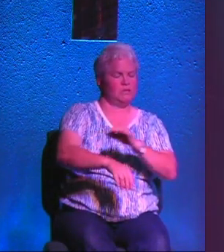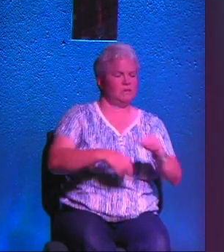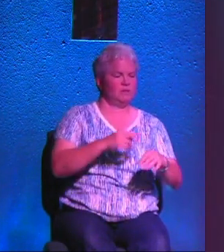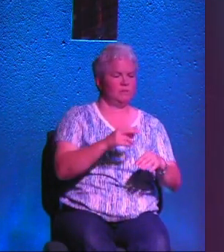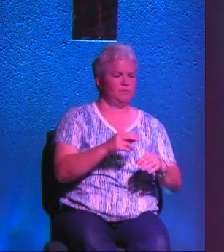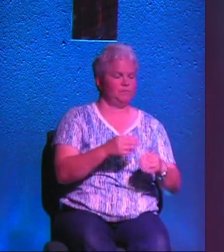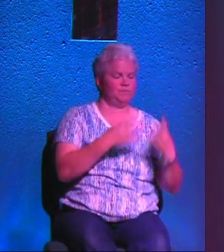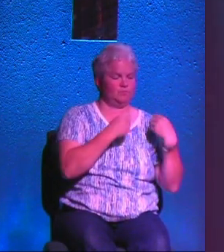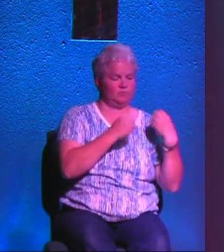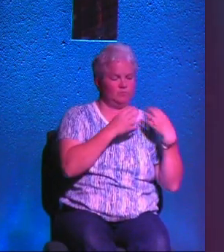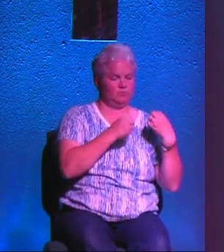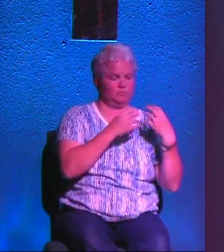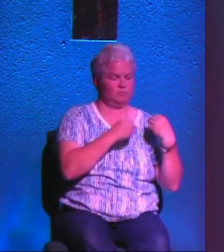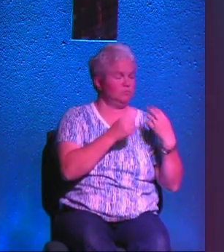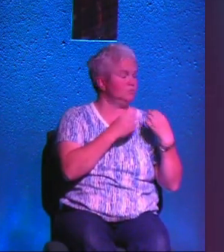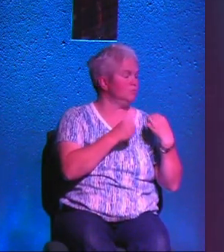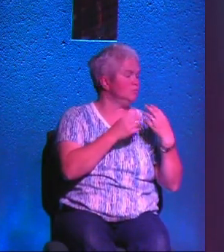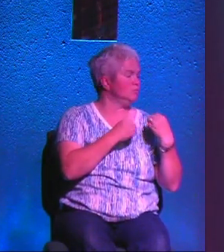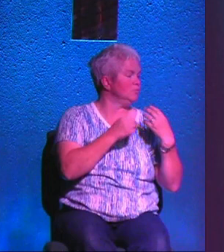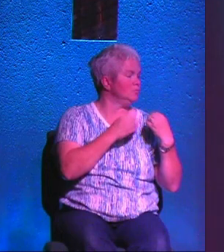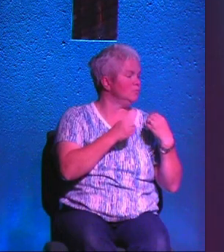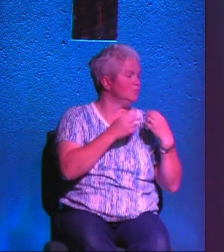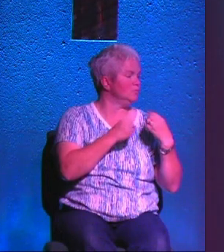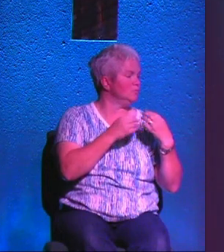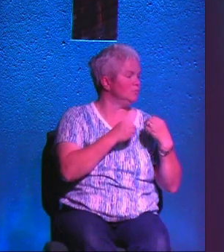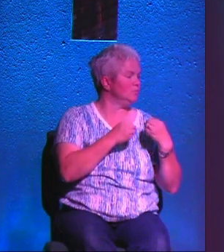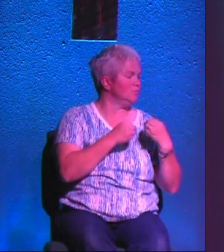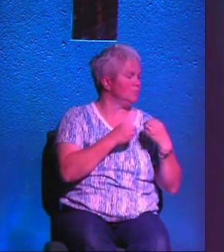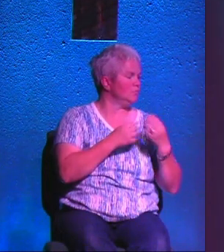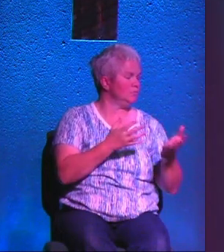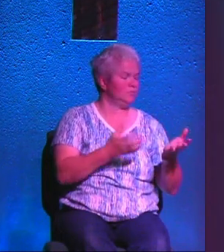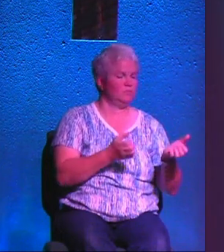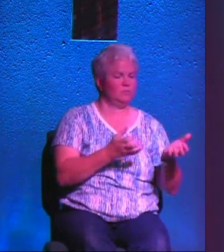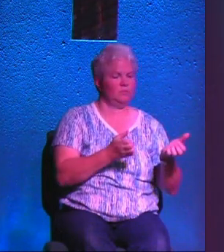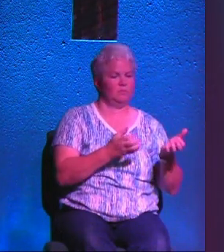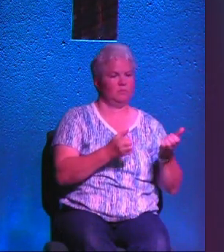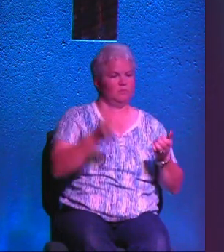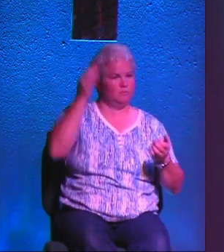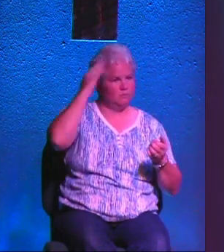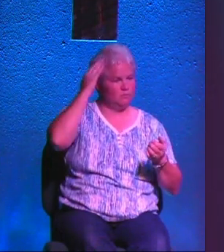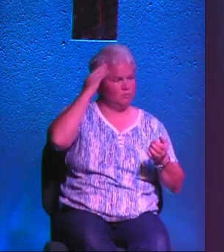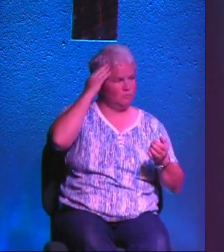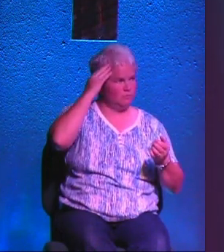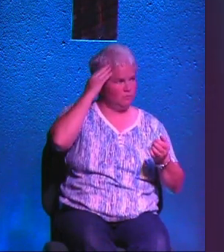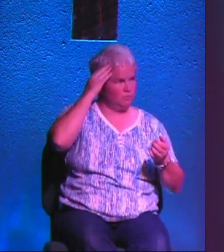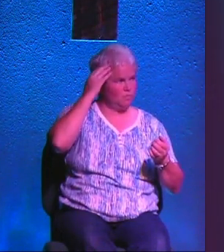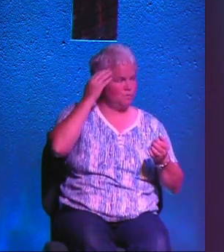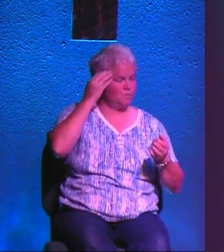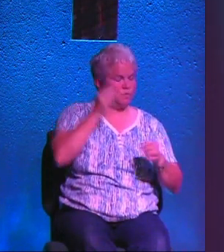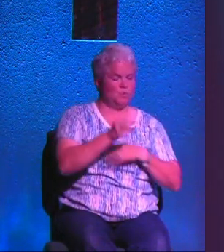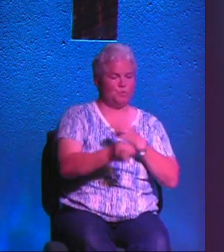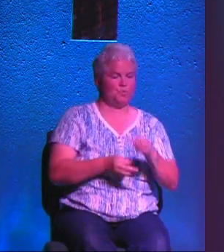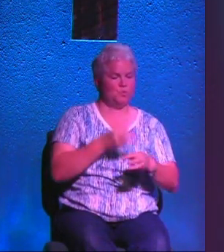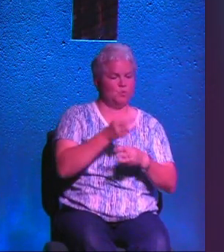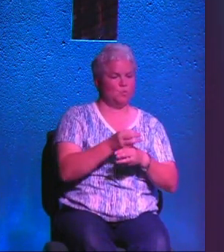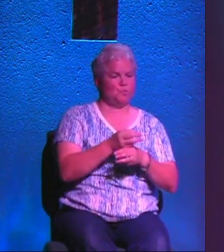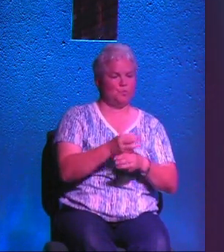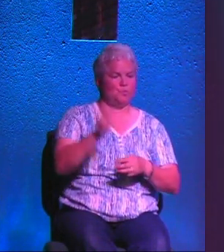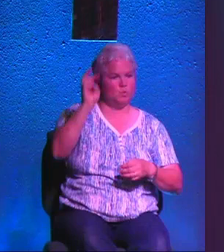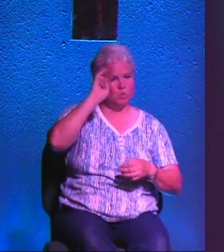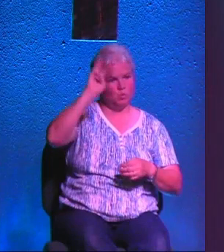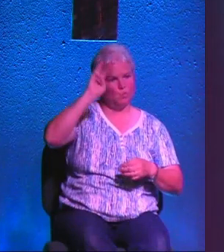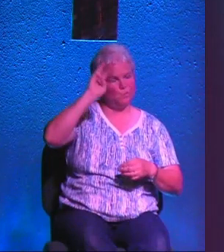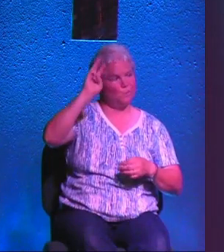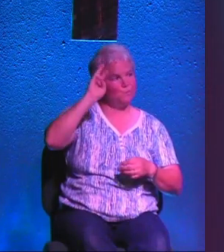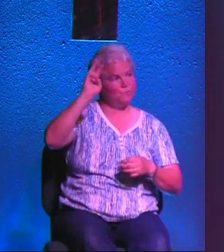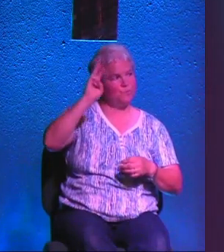It's our human desires. It's our mind wanting to do what our mind wants to do. And we can look at the world and say, wow, there's